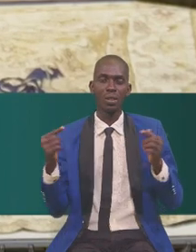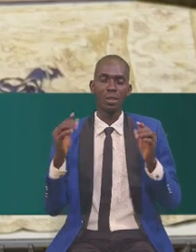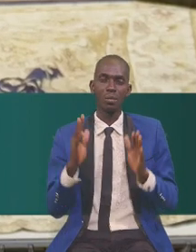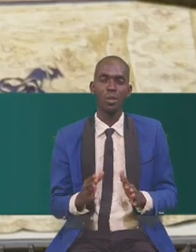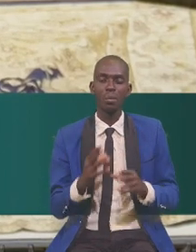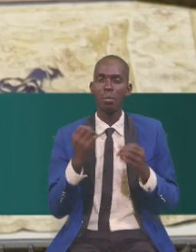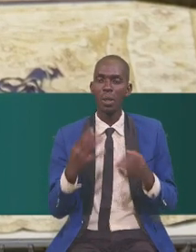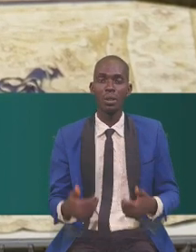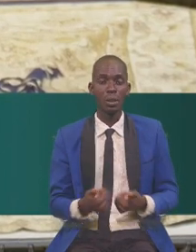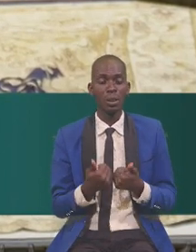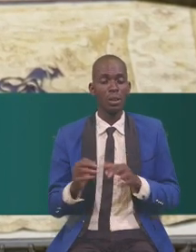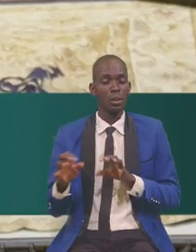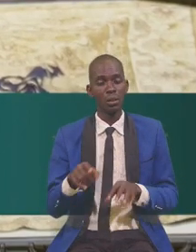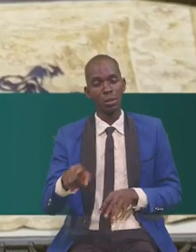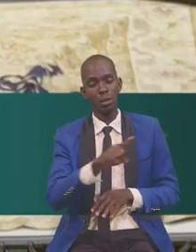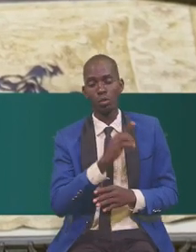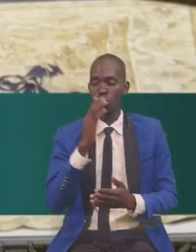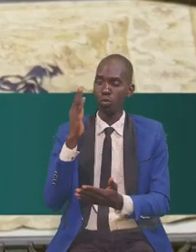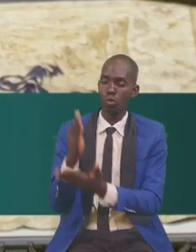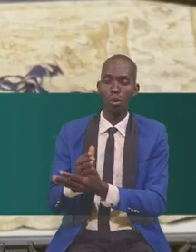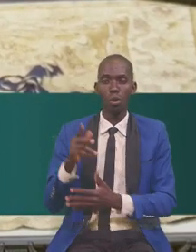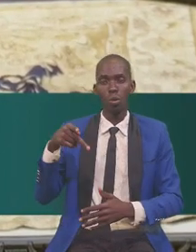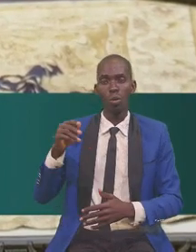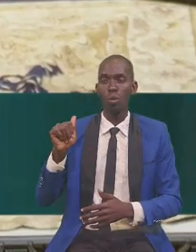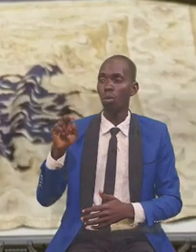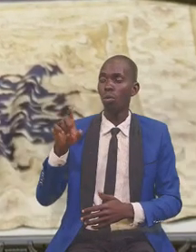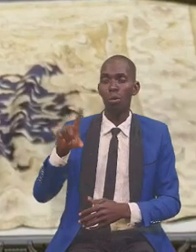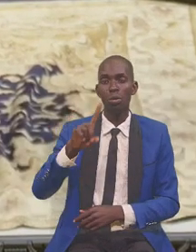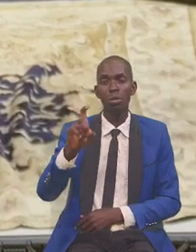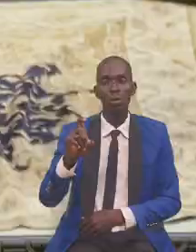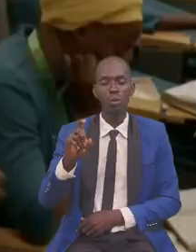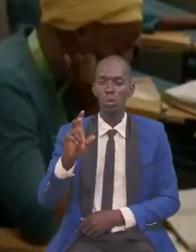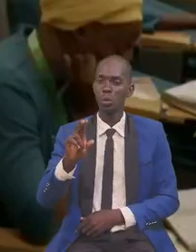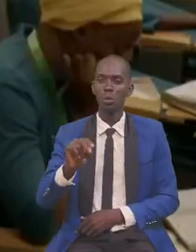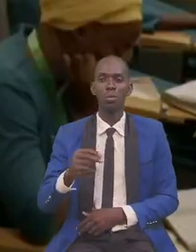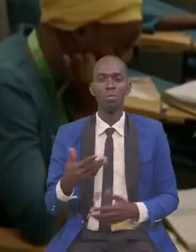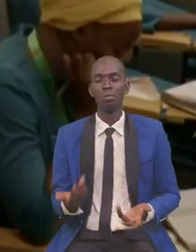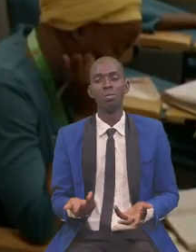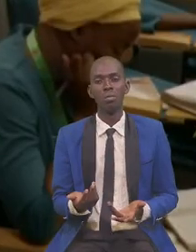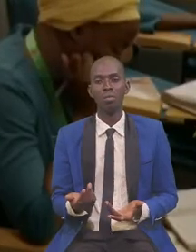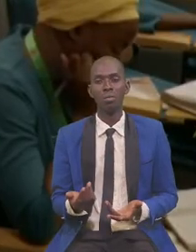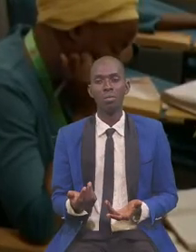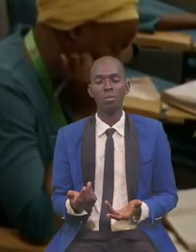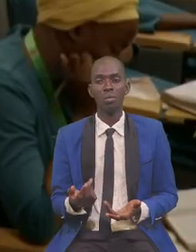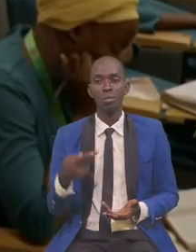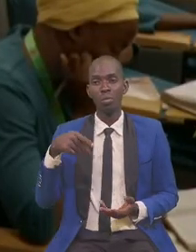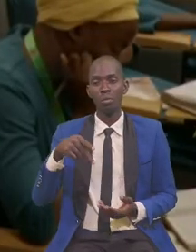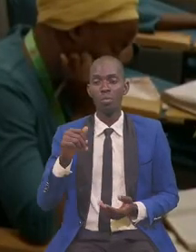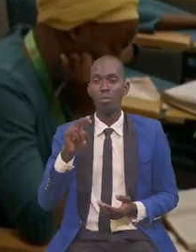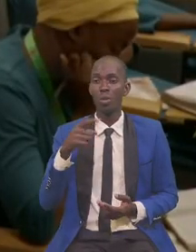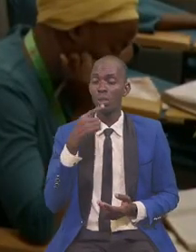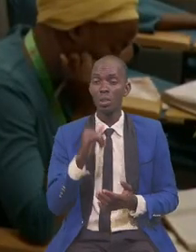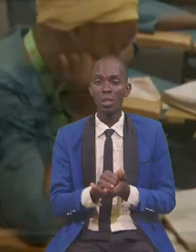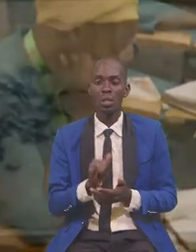Did they stop Paul? Did they stop Paul? He said, I've kept